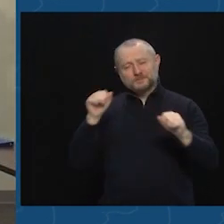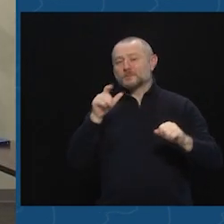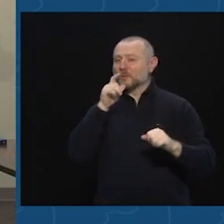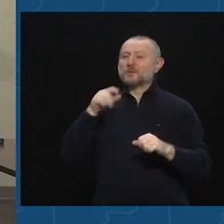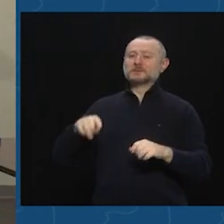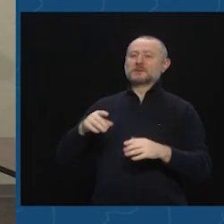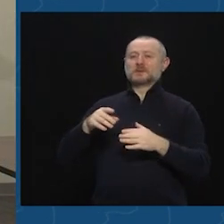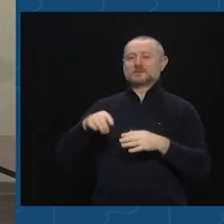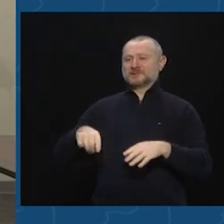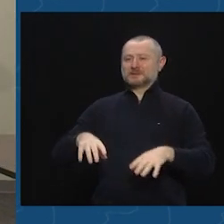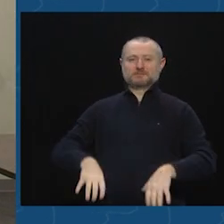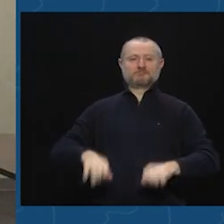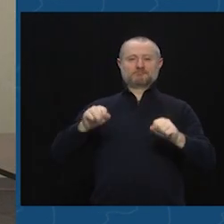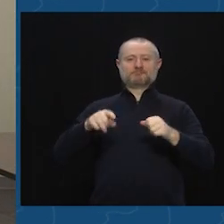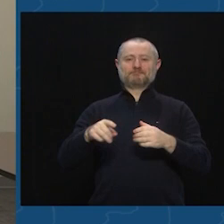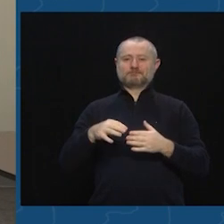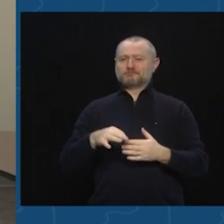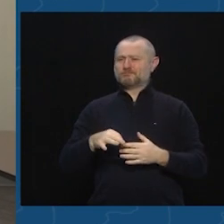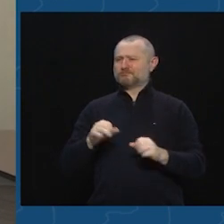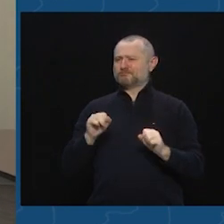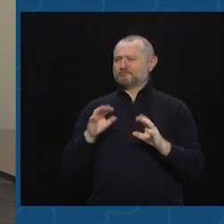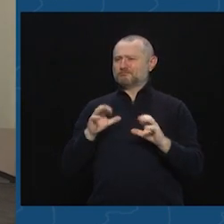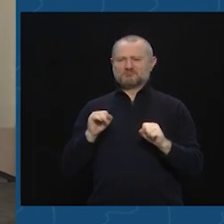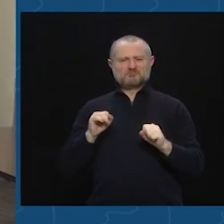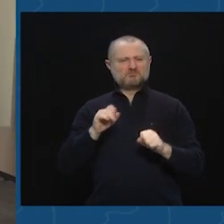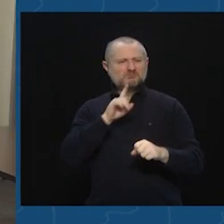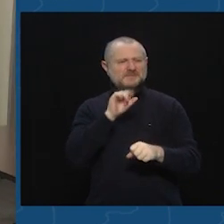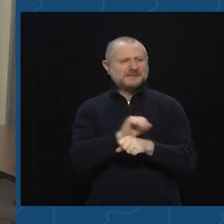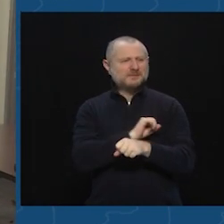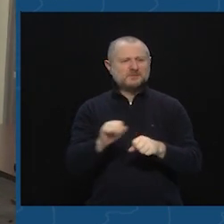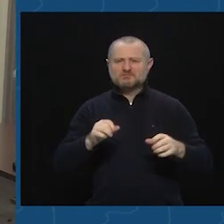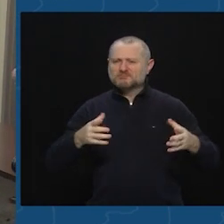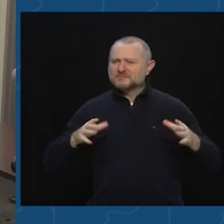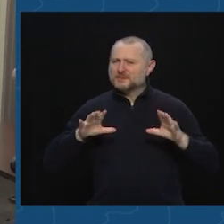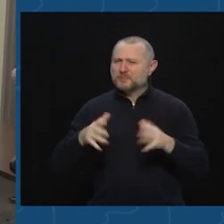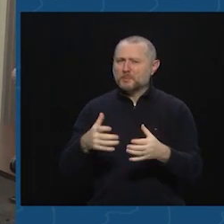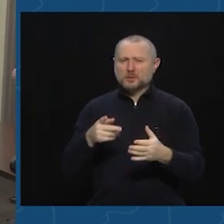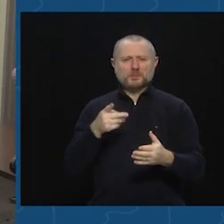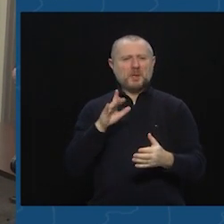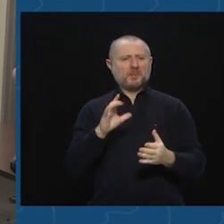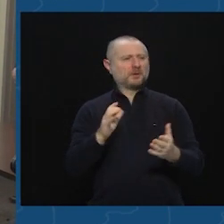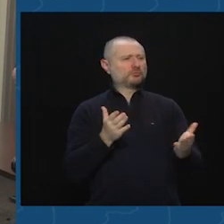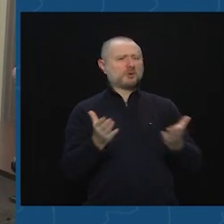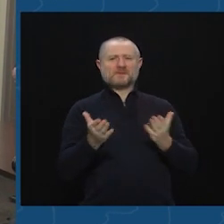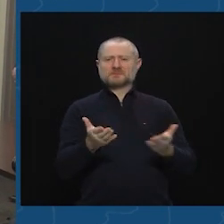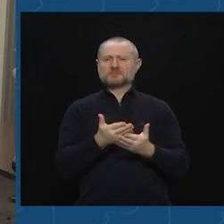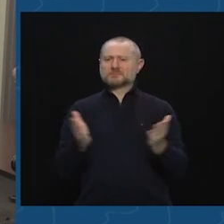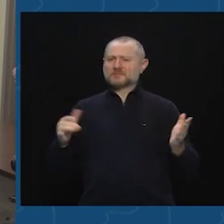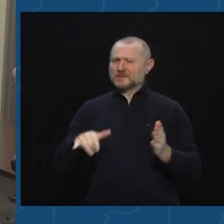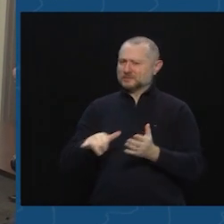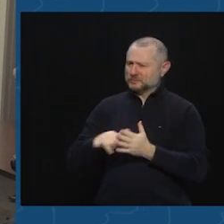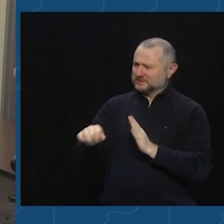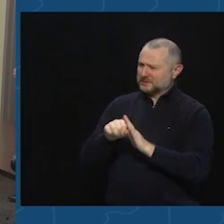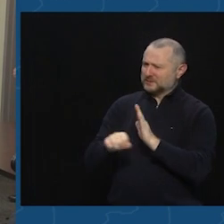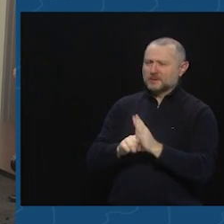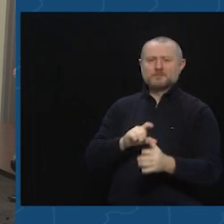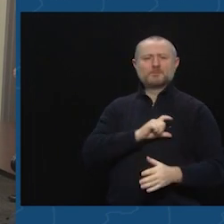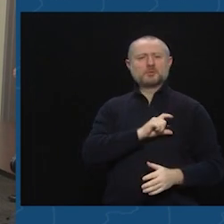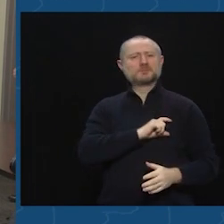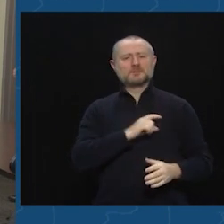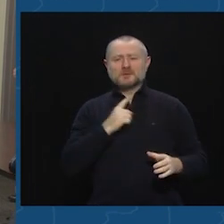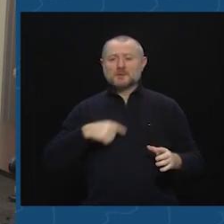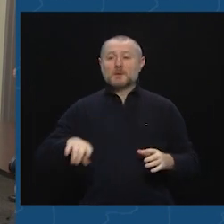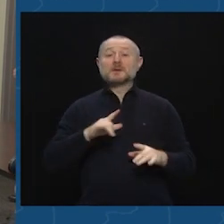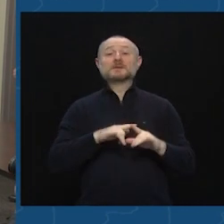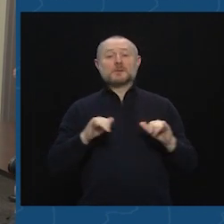public servants, our New York State Police, but also to put a spotlight today on the very specialized work they do here at the New York State